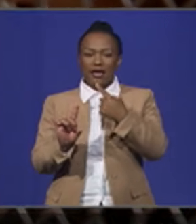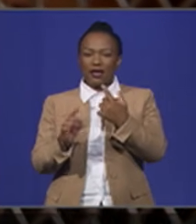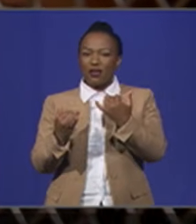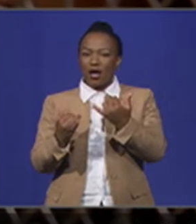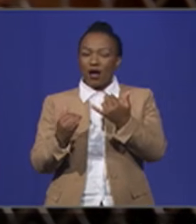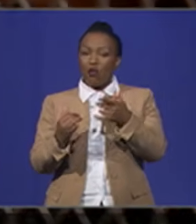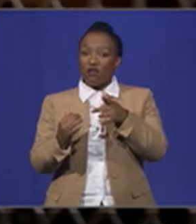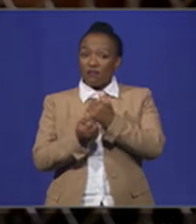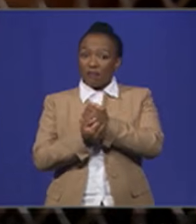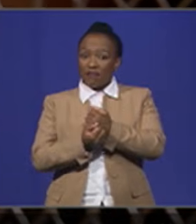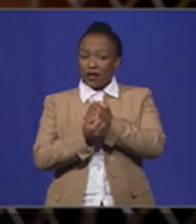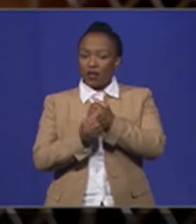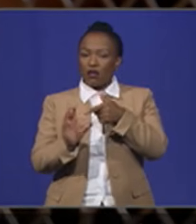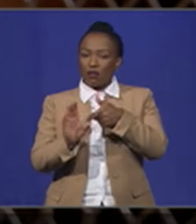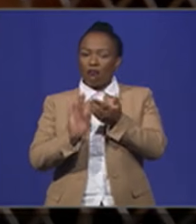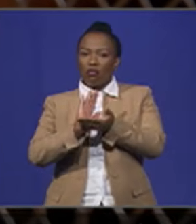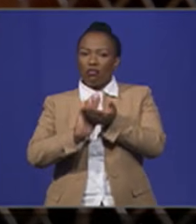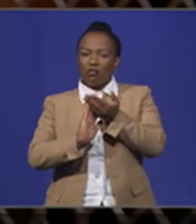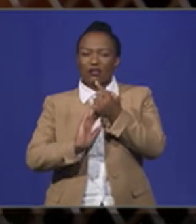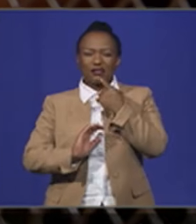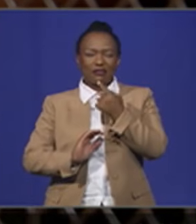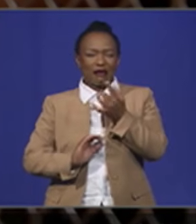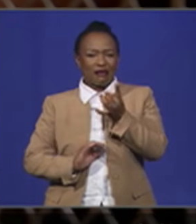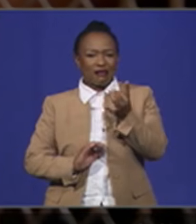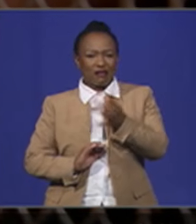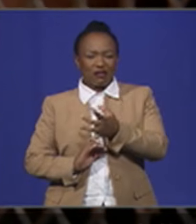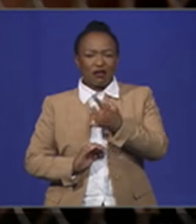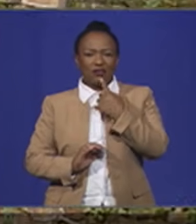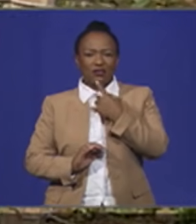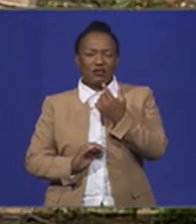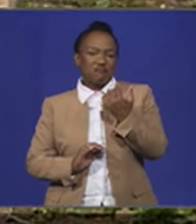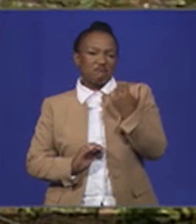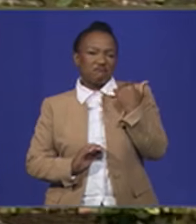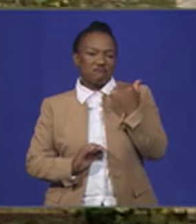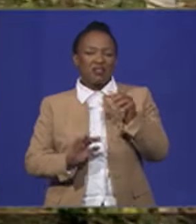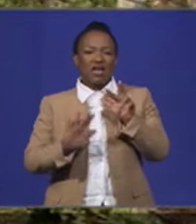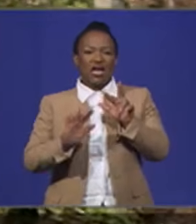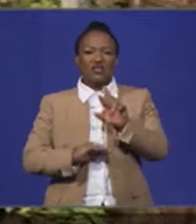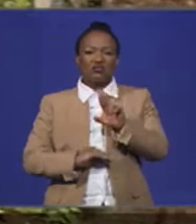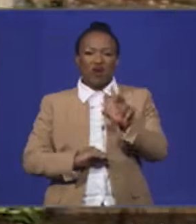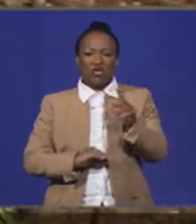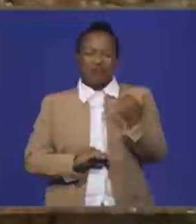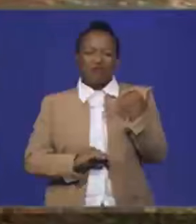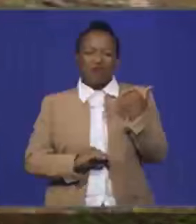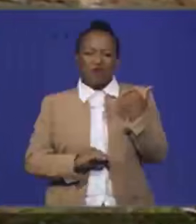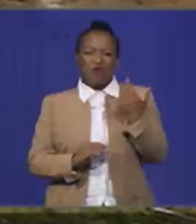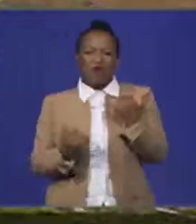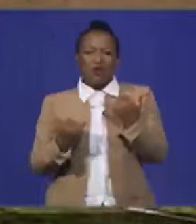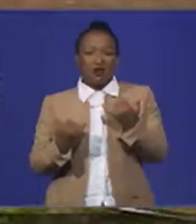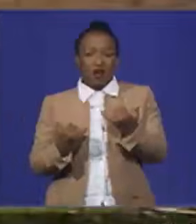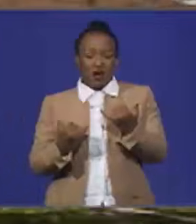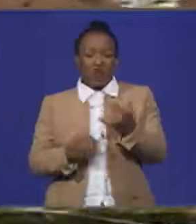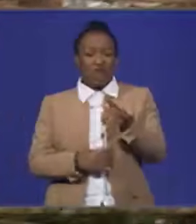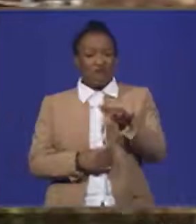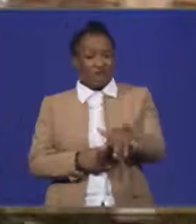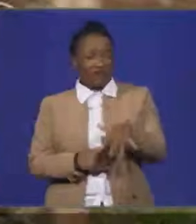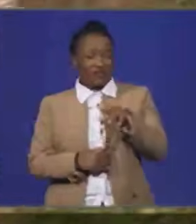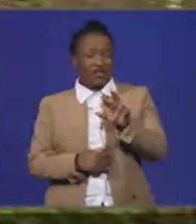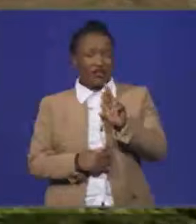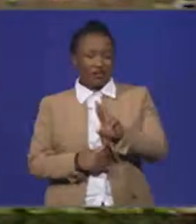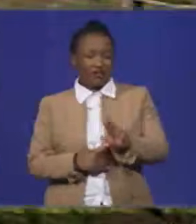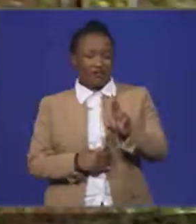serame. Mabija o tlhalositse fa parafene kile ya bo e rekwa ka diranta di le 8 mme ga jaana e ja diranta di le 15 mo e